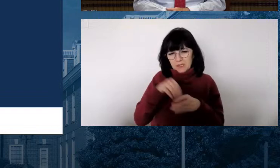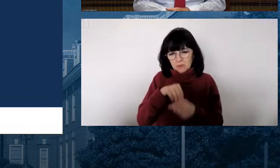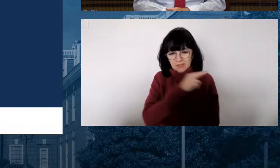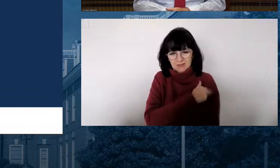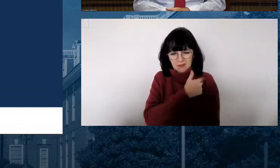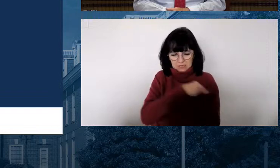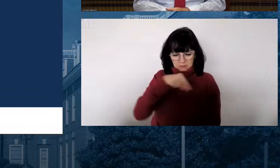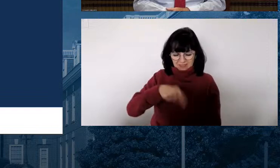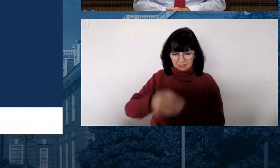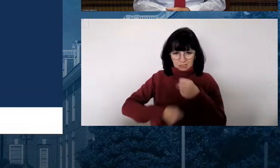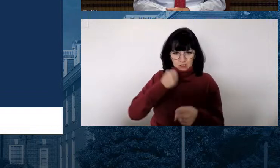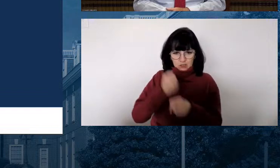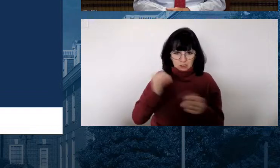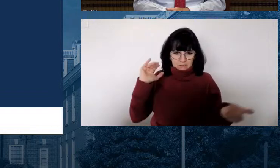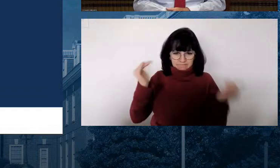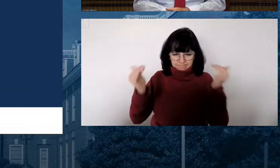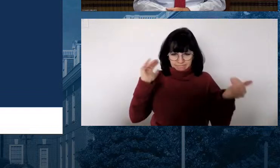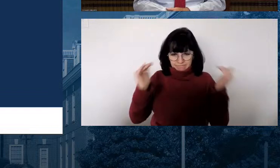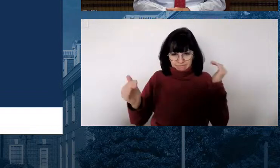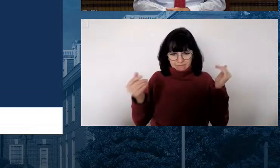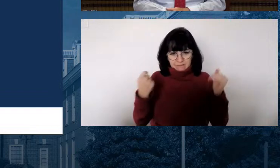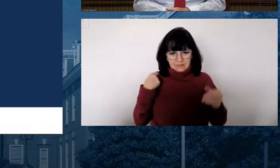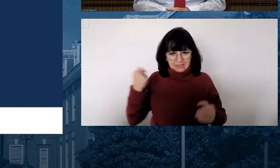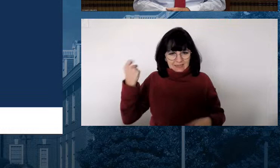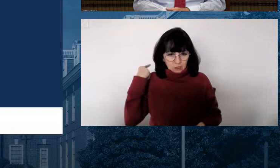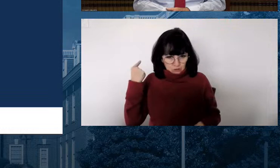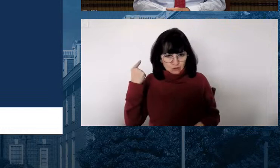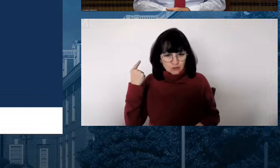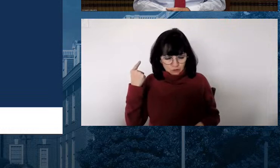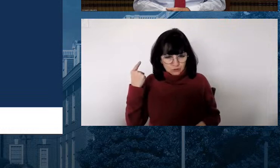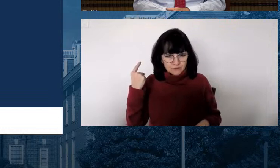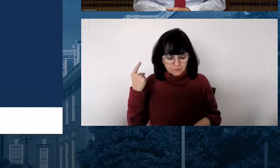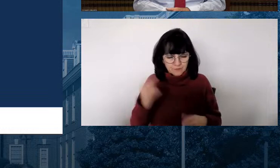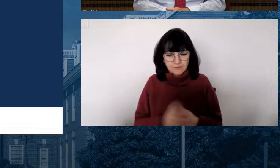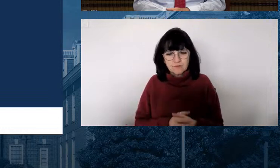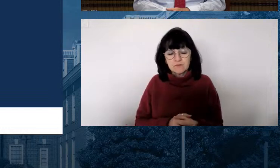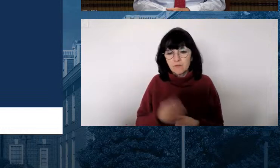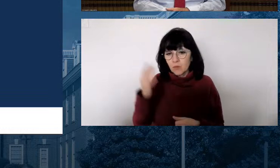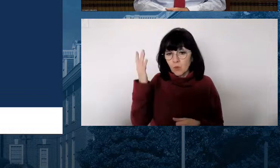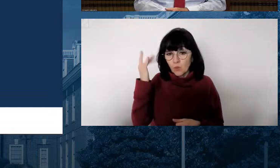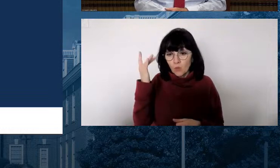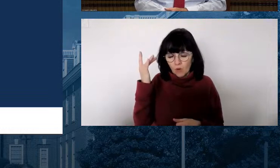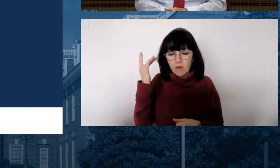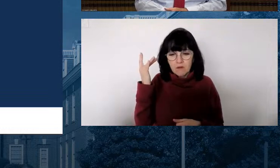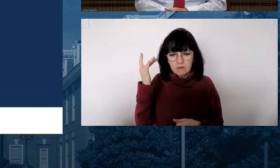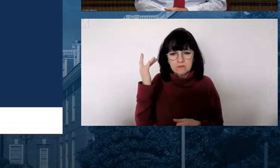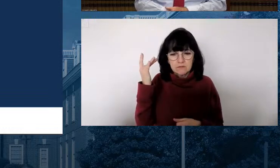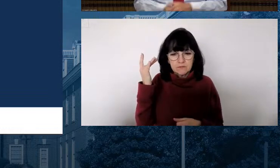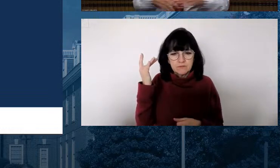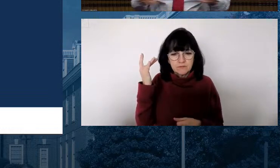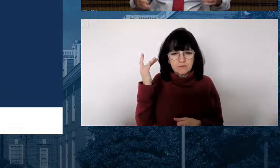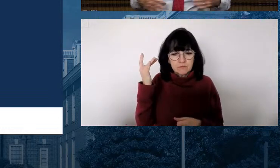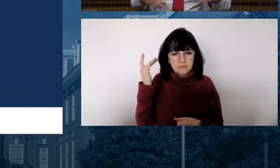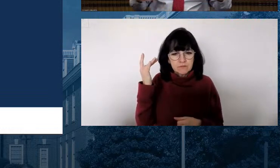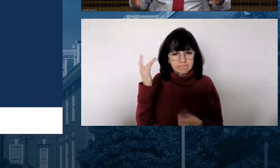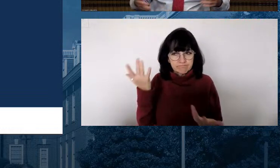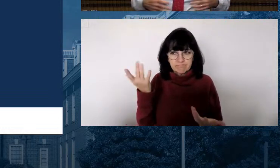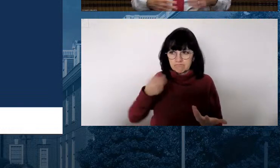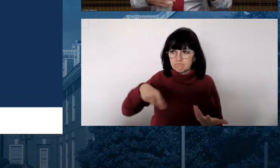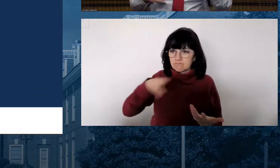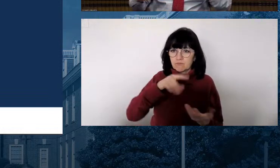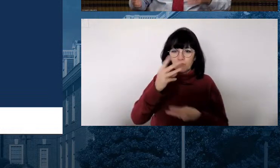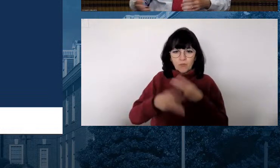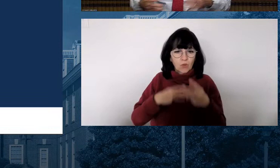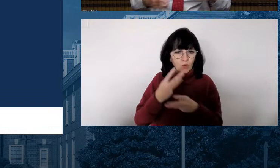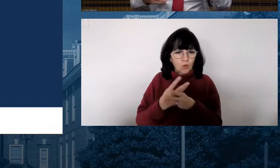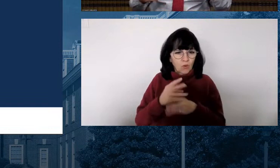year at the time of the year than there were last year. And because we, as a society, are more